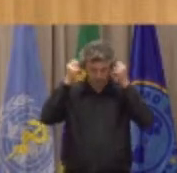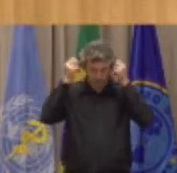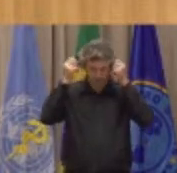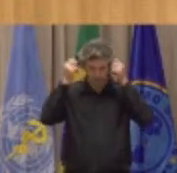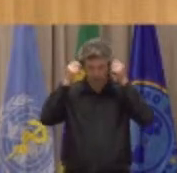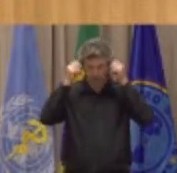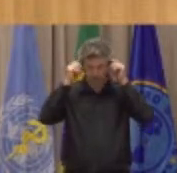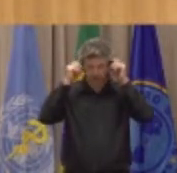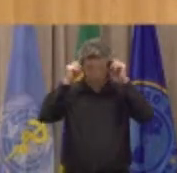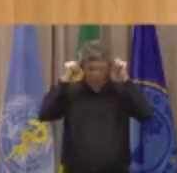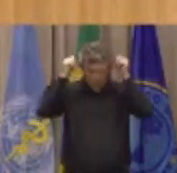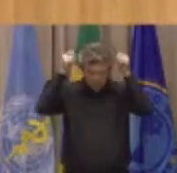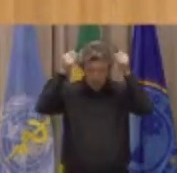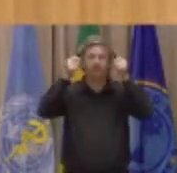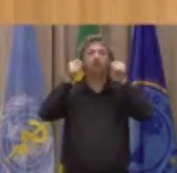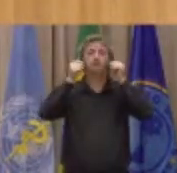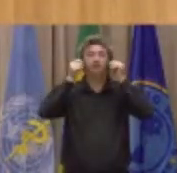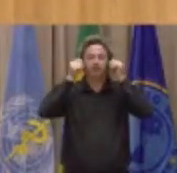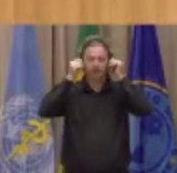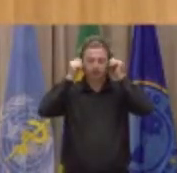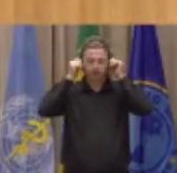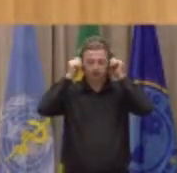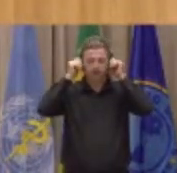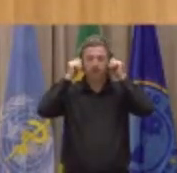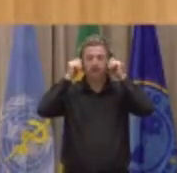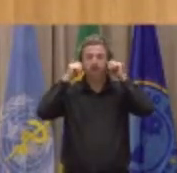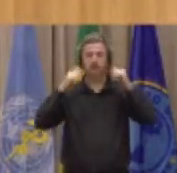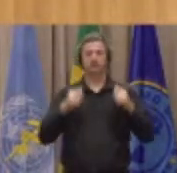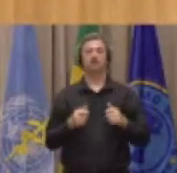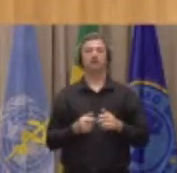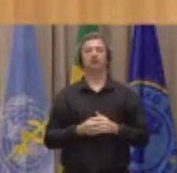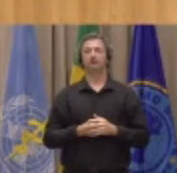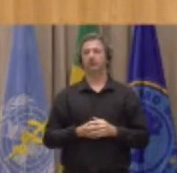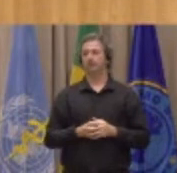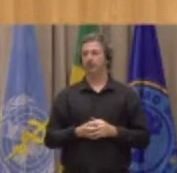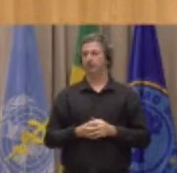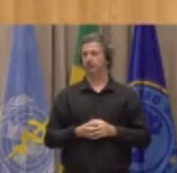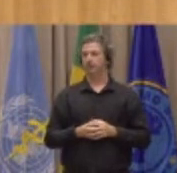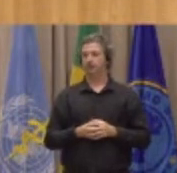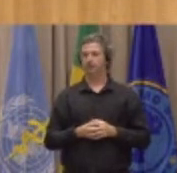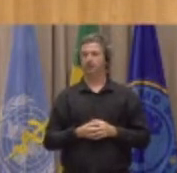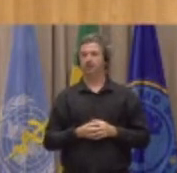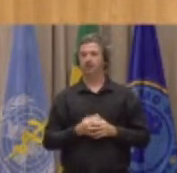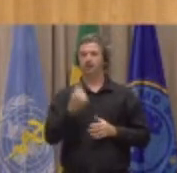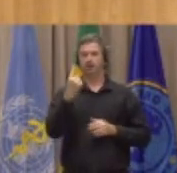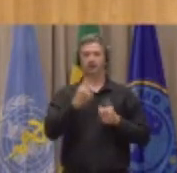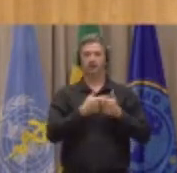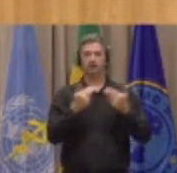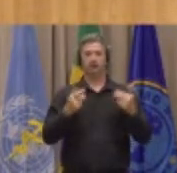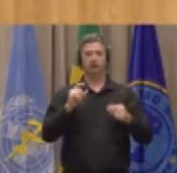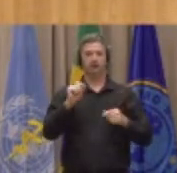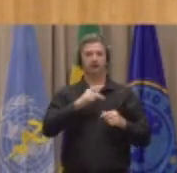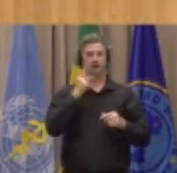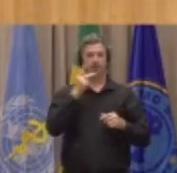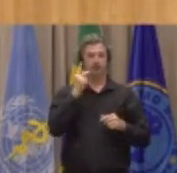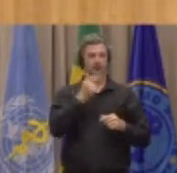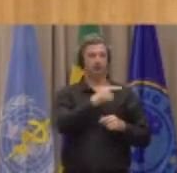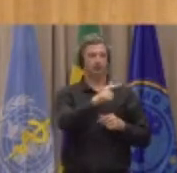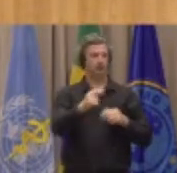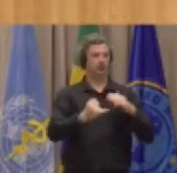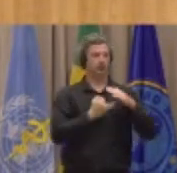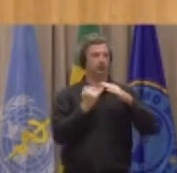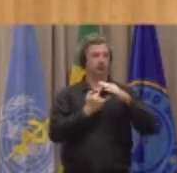As we develop the scales, is the development. Just a